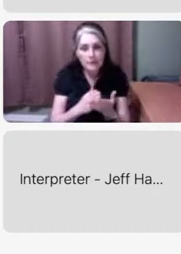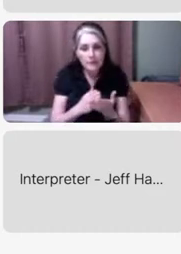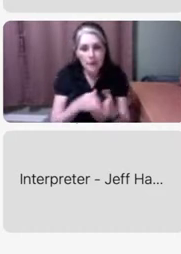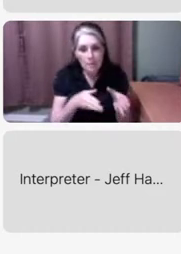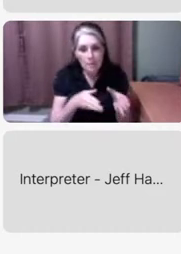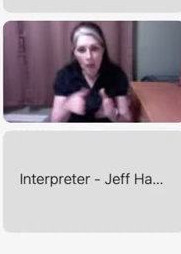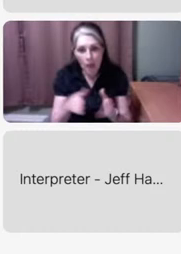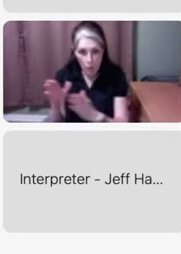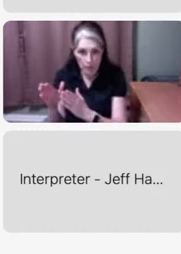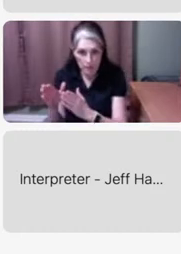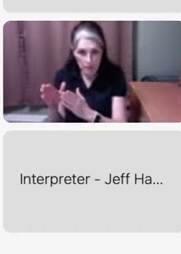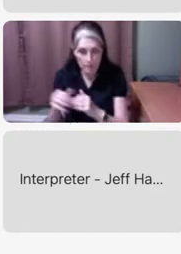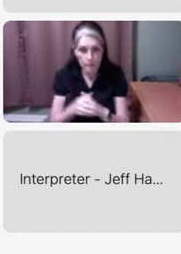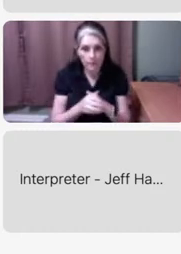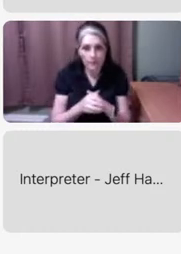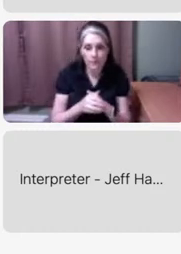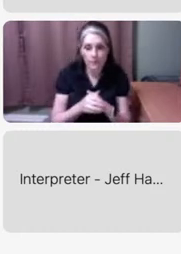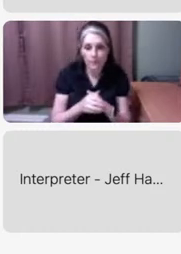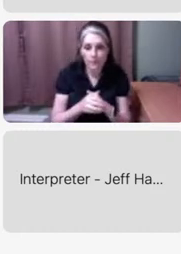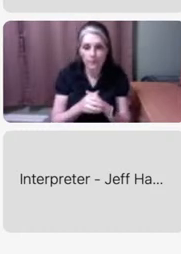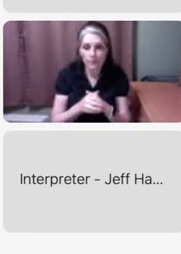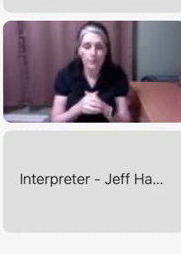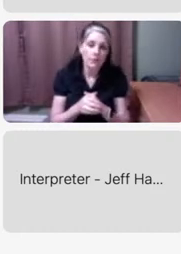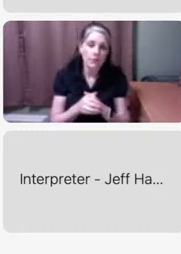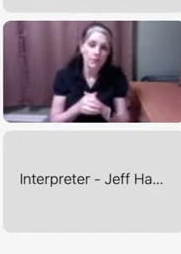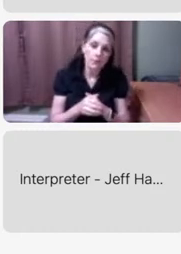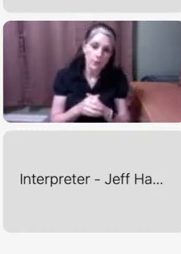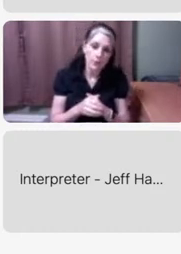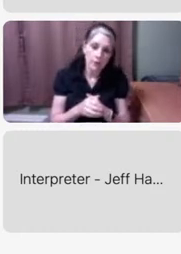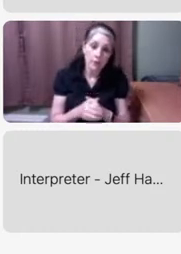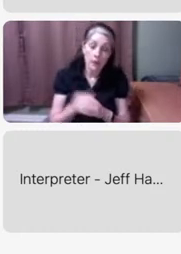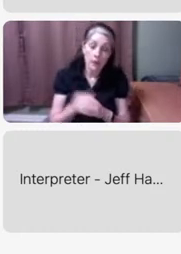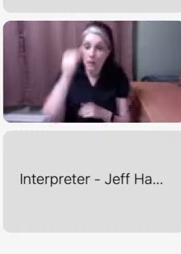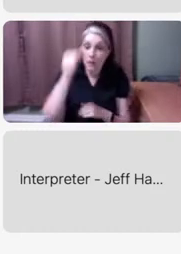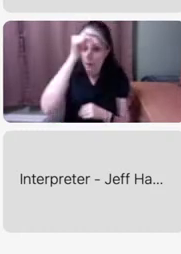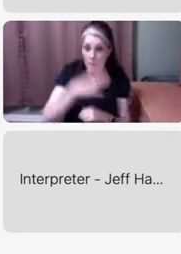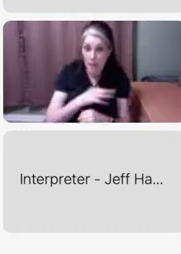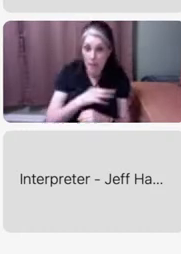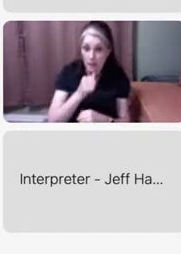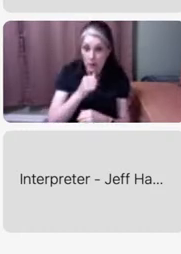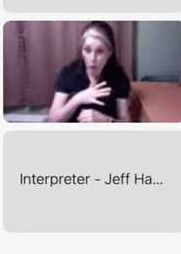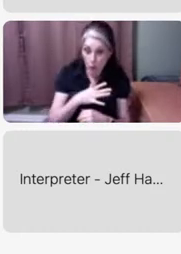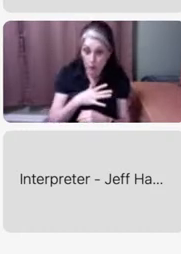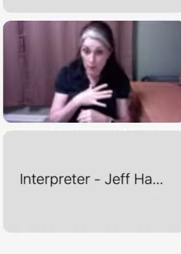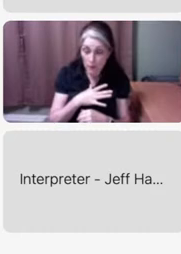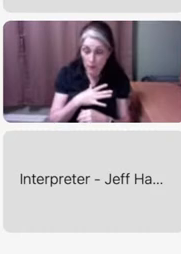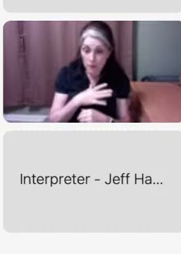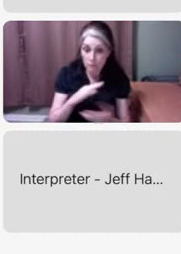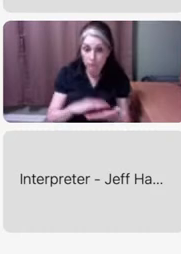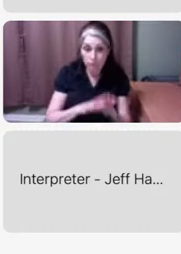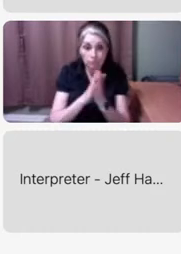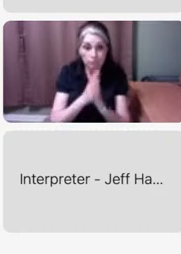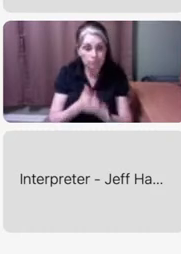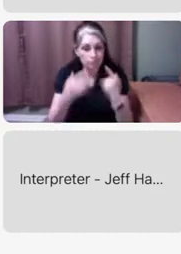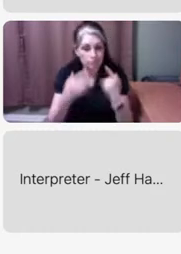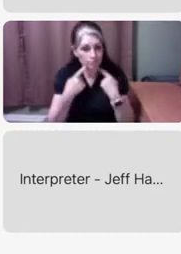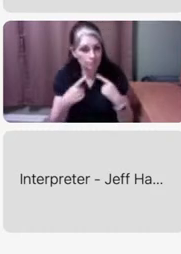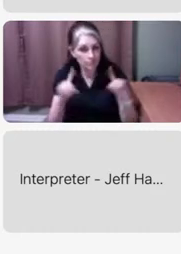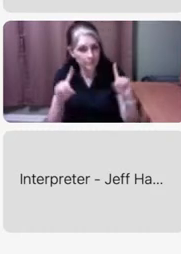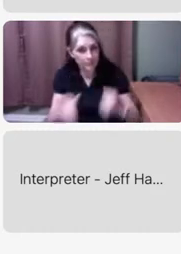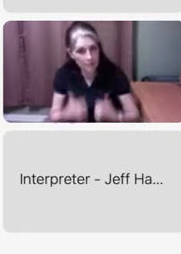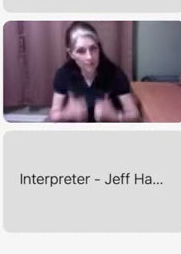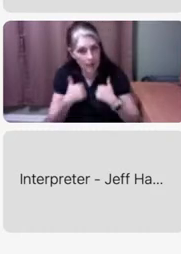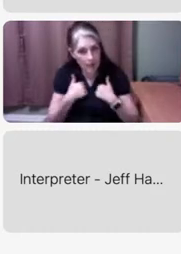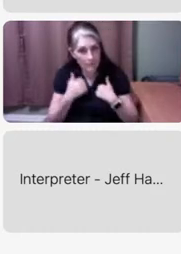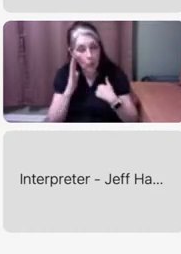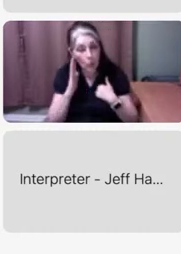and they're making men and women that are going to have success in life and if we were